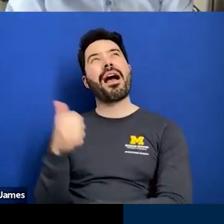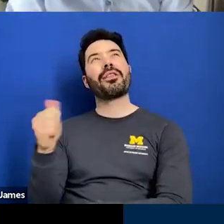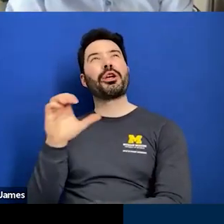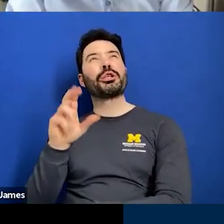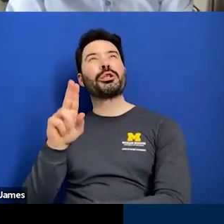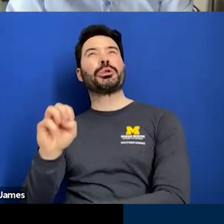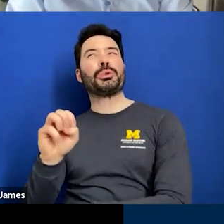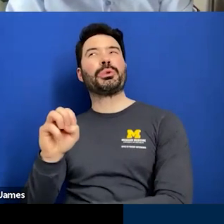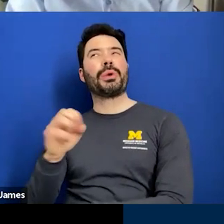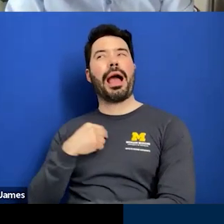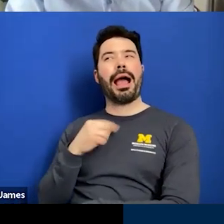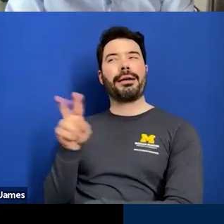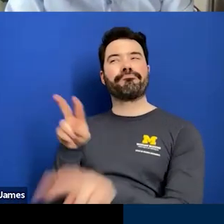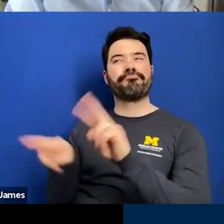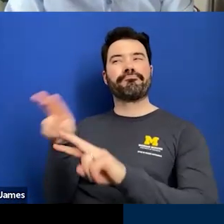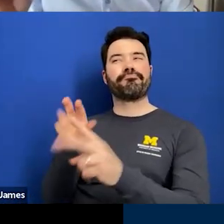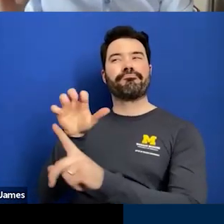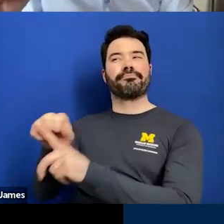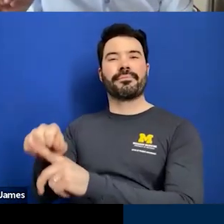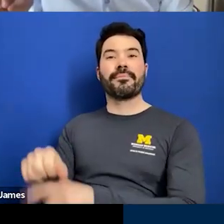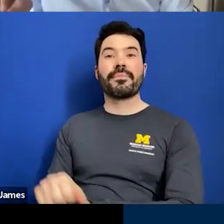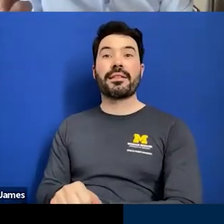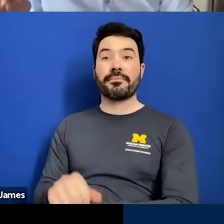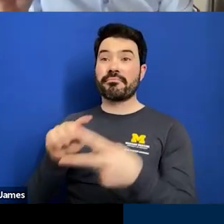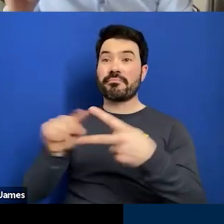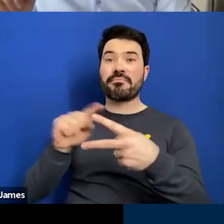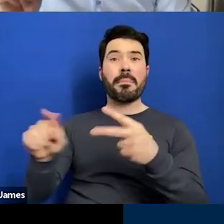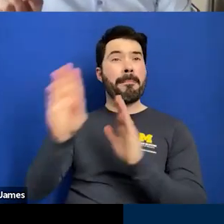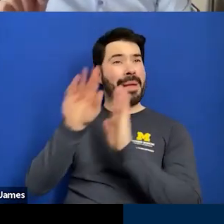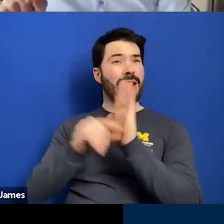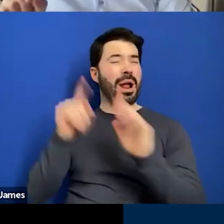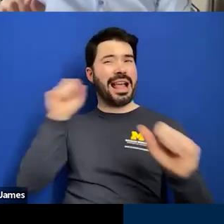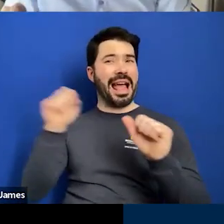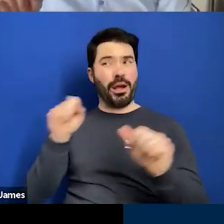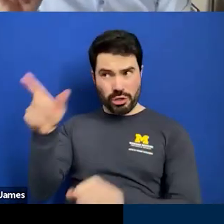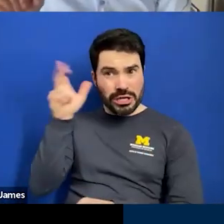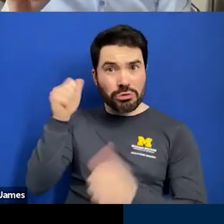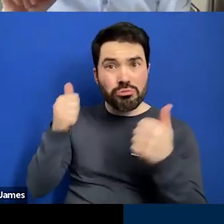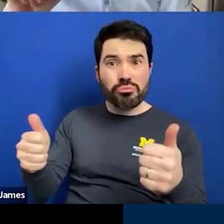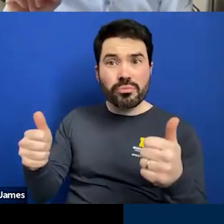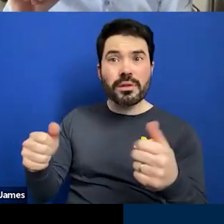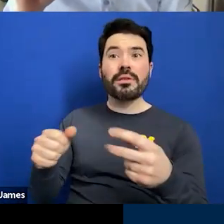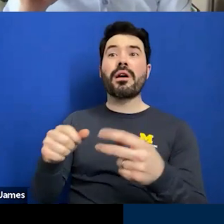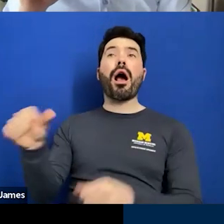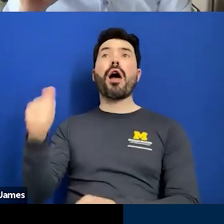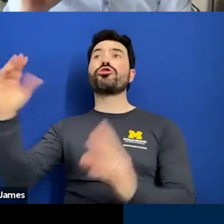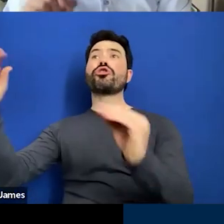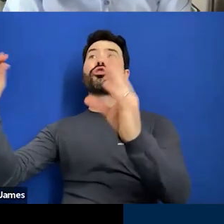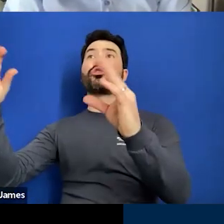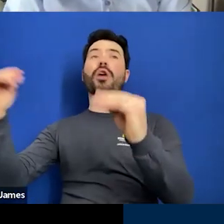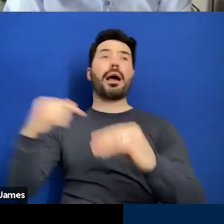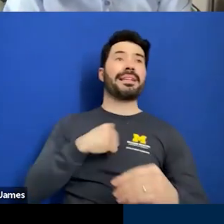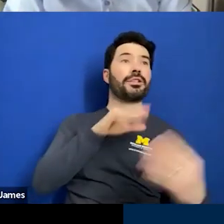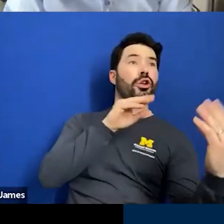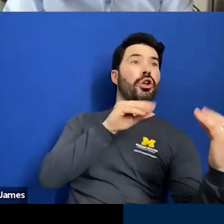talk about that in a minute. So how well do you hear in background noise? How well can you hear people talking when other people are talking? Like if you go to a restaurant